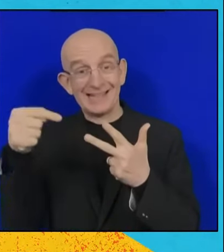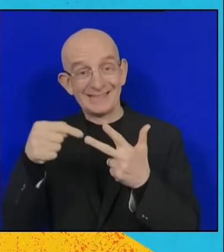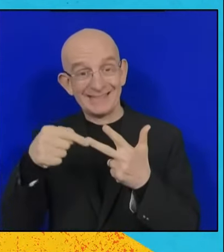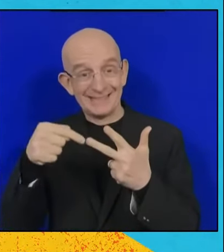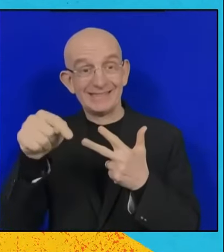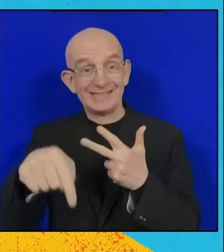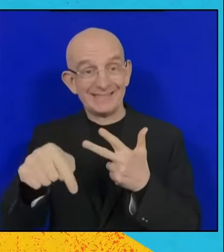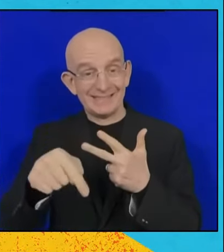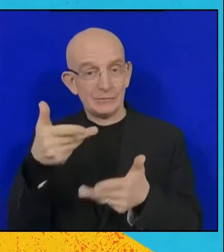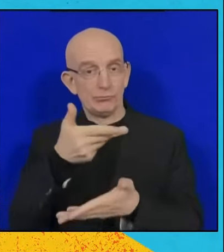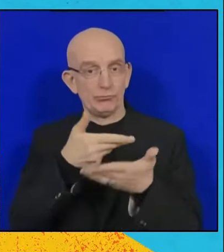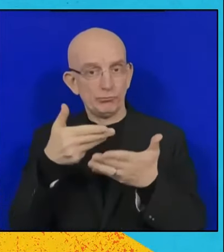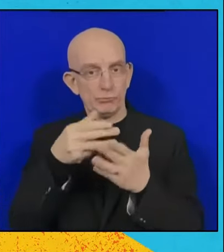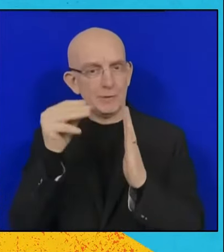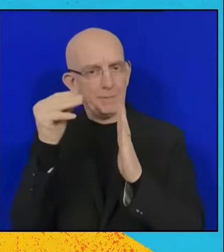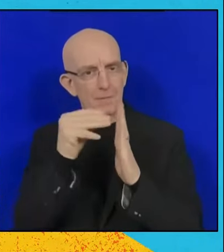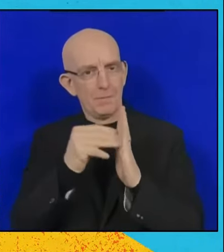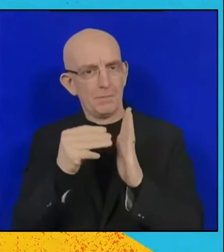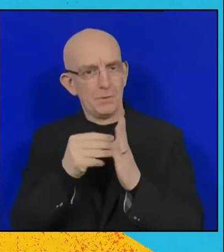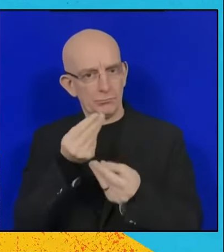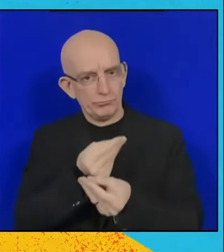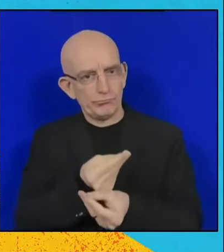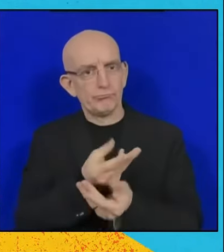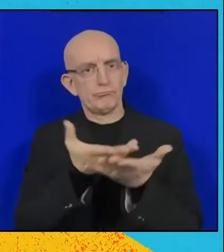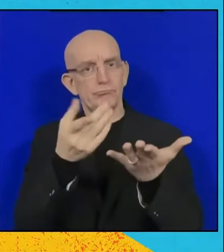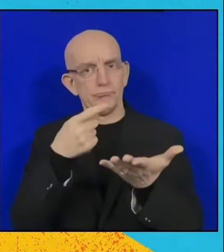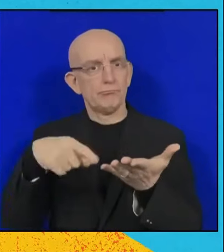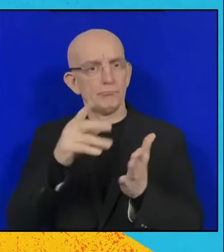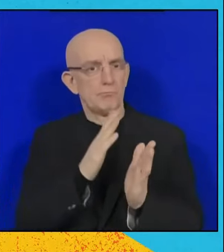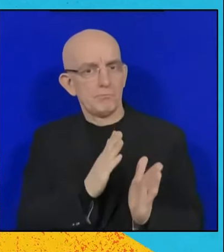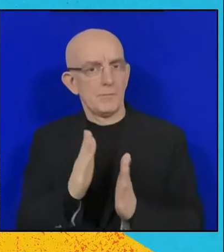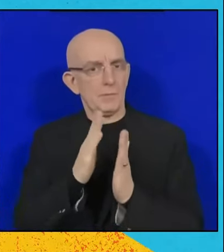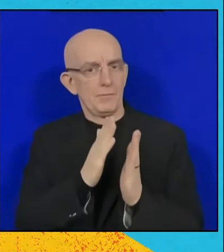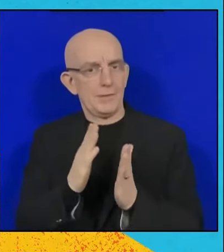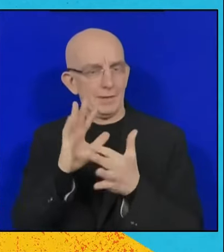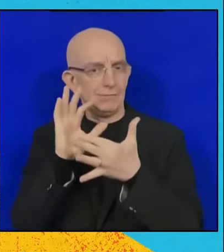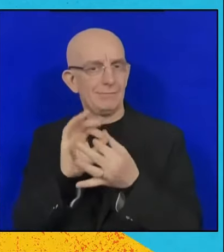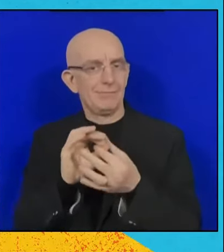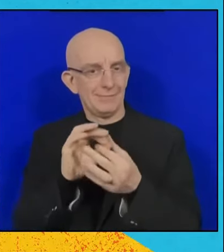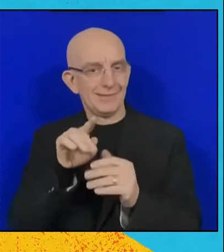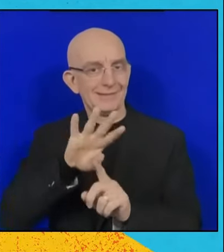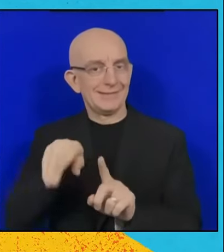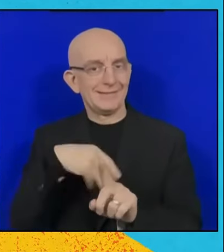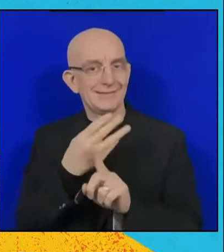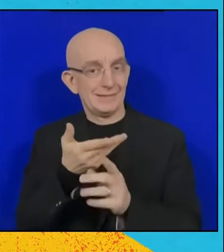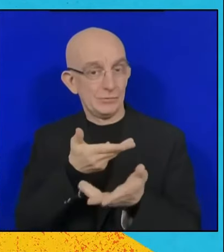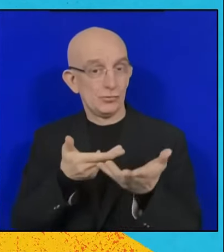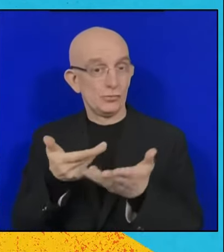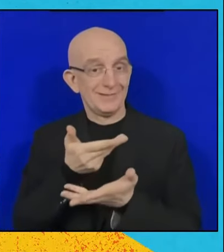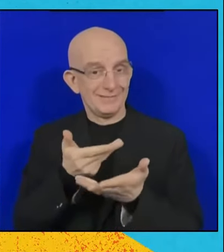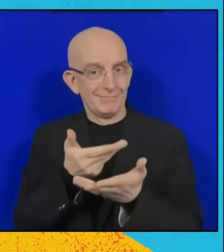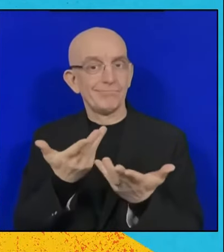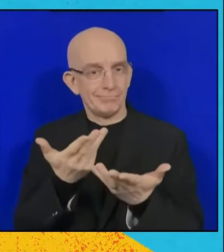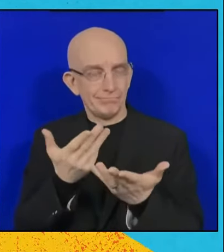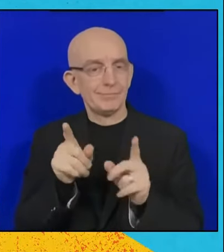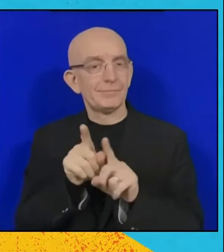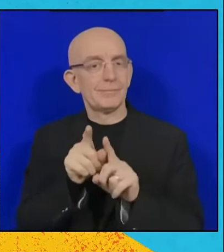SDG Summit. I also welcome the participation of ministers, senior officials, and youth delegates to the